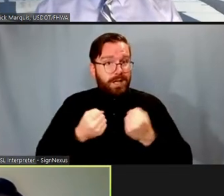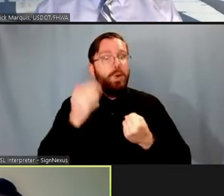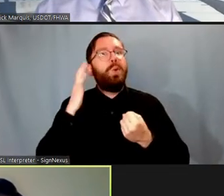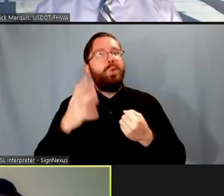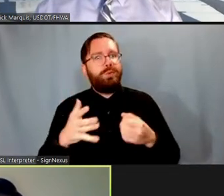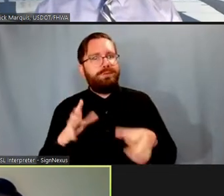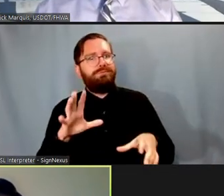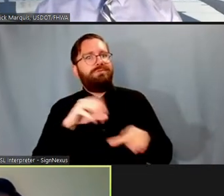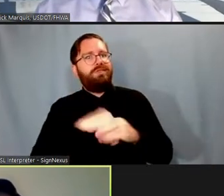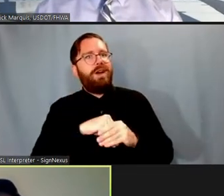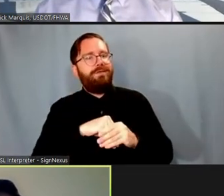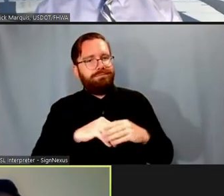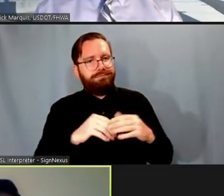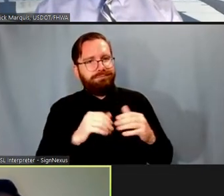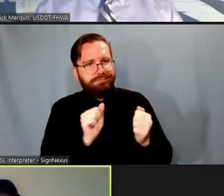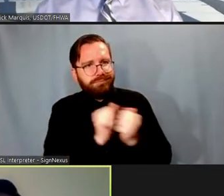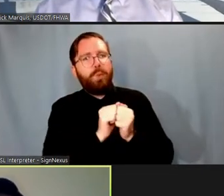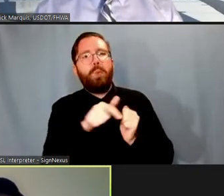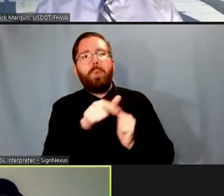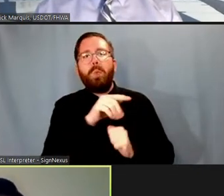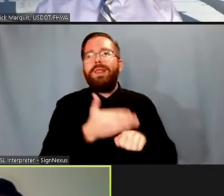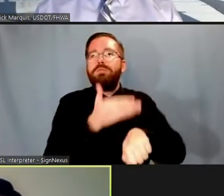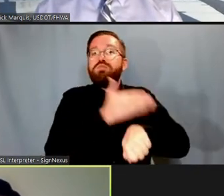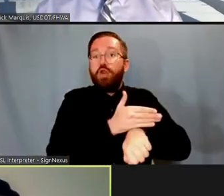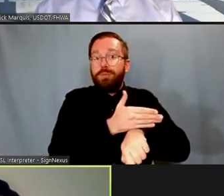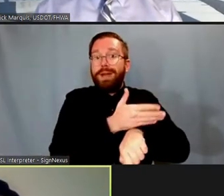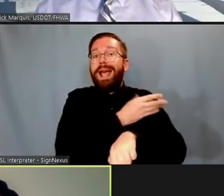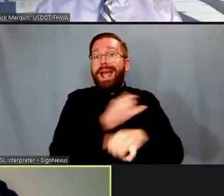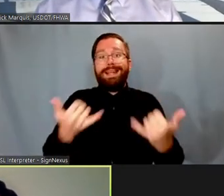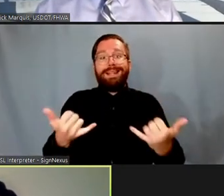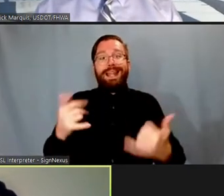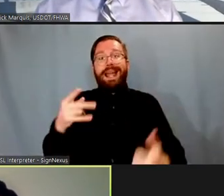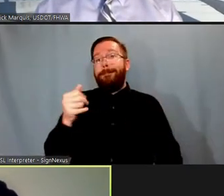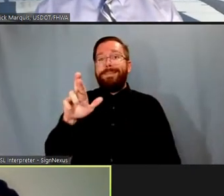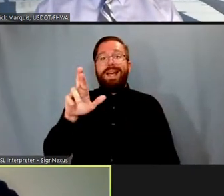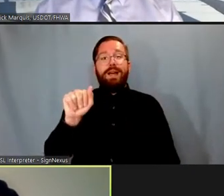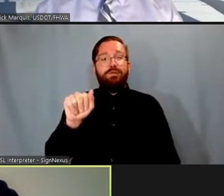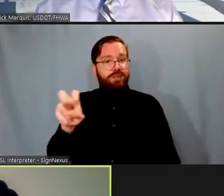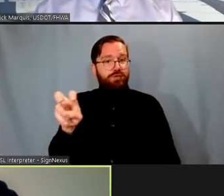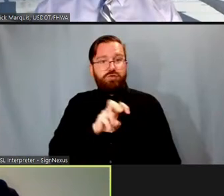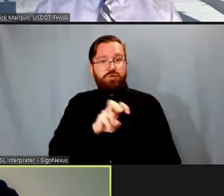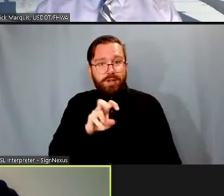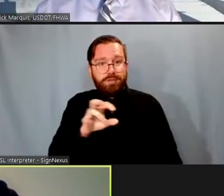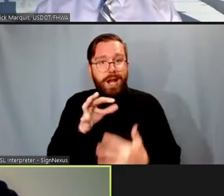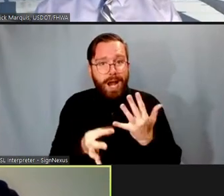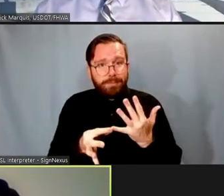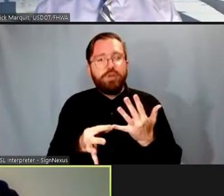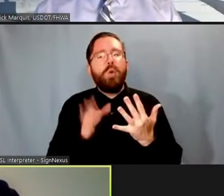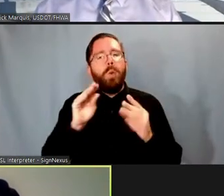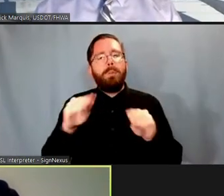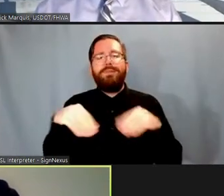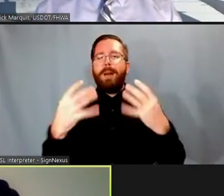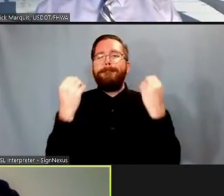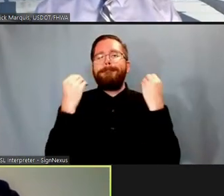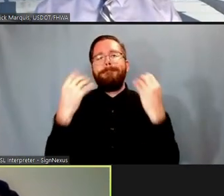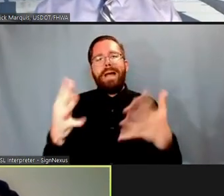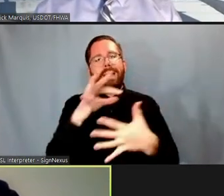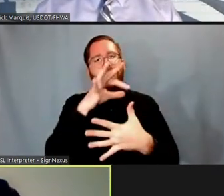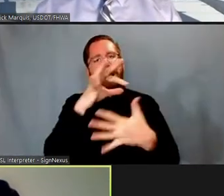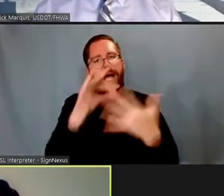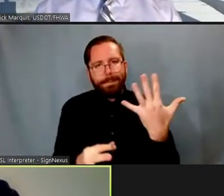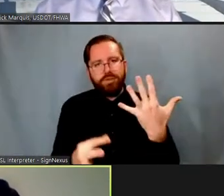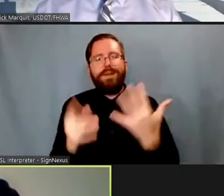accessibility improvements and the mta's existing paratransit options to create a fuller suite of accessible public transportation